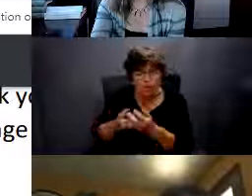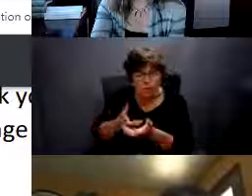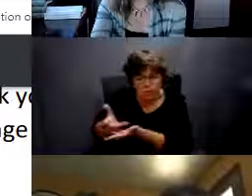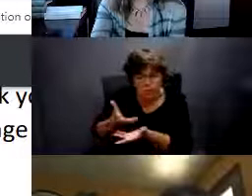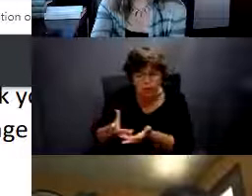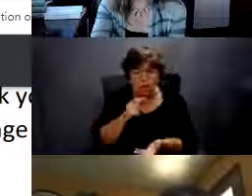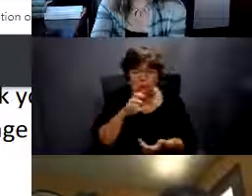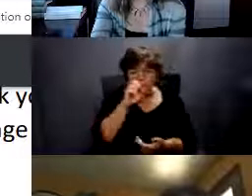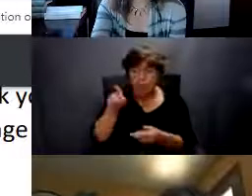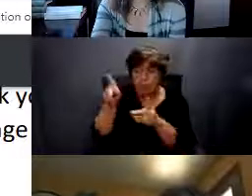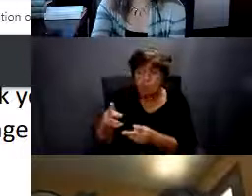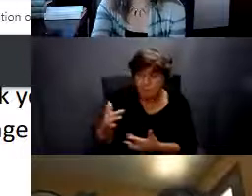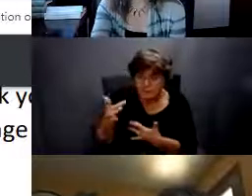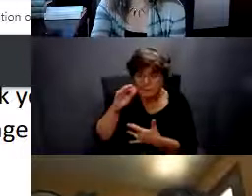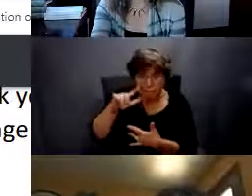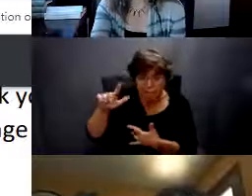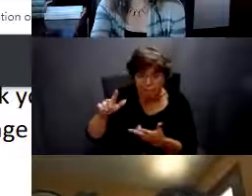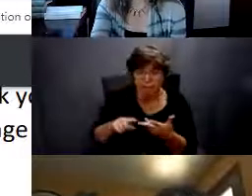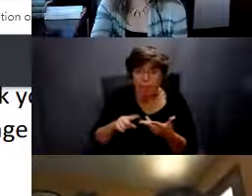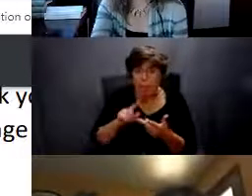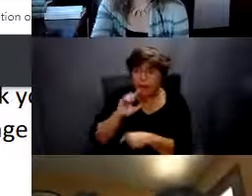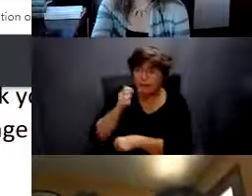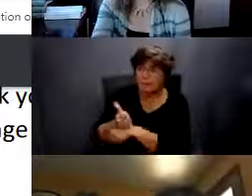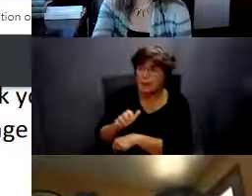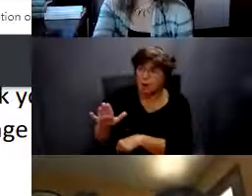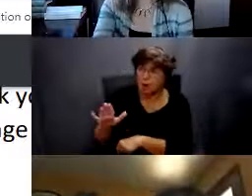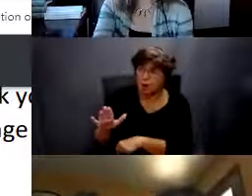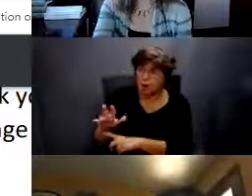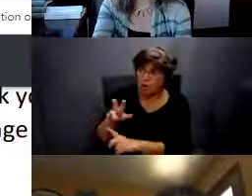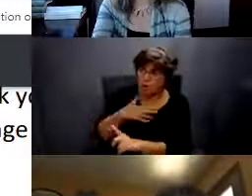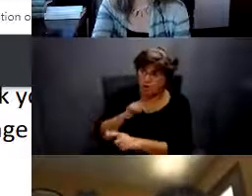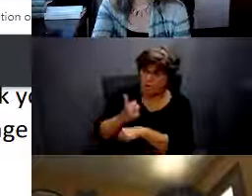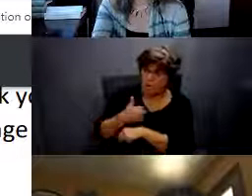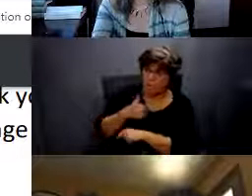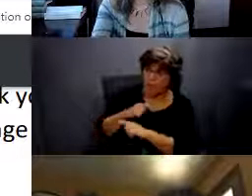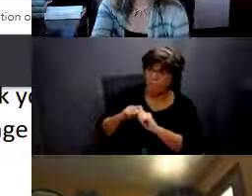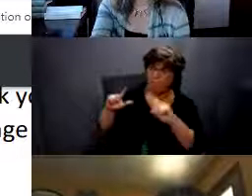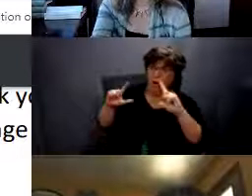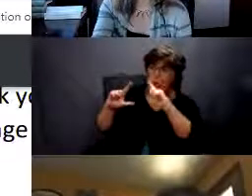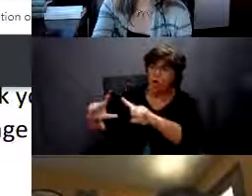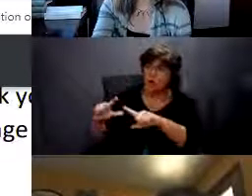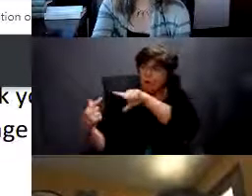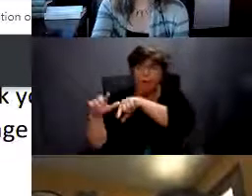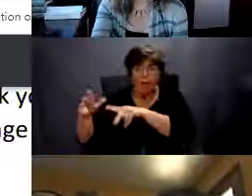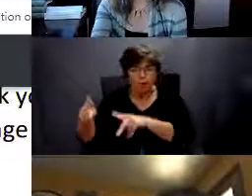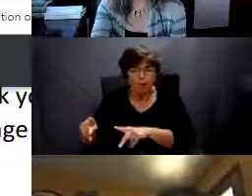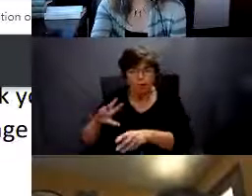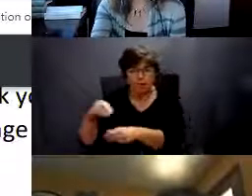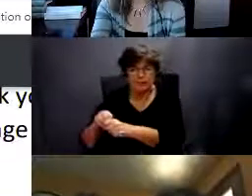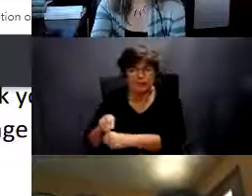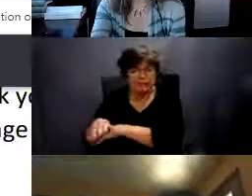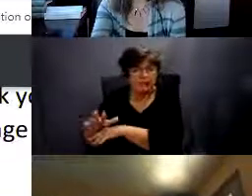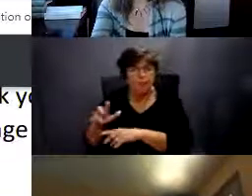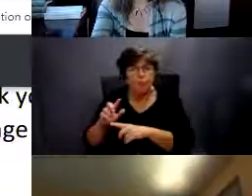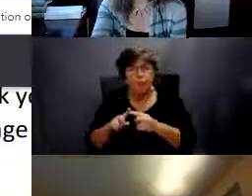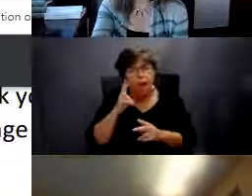of illness, and not forcing a certain framework for understanding lived experience upon a person. Recognizing, honoring, and